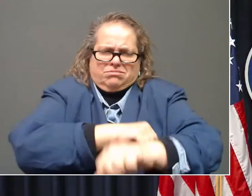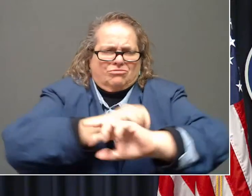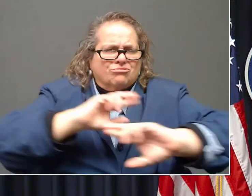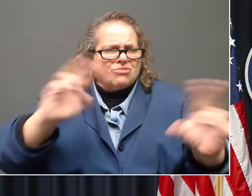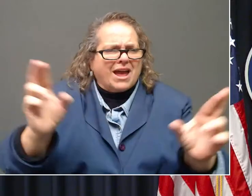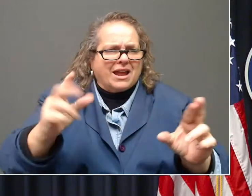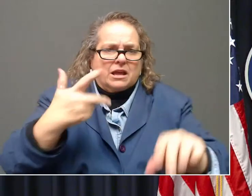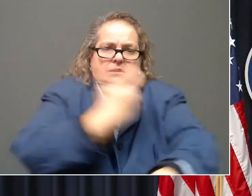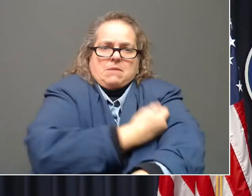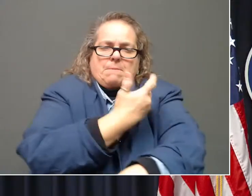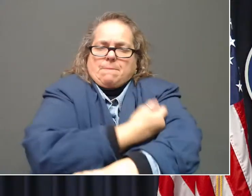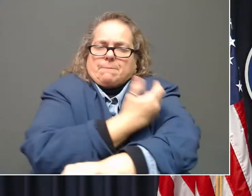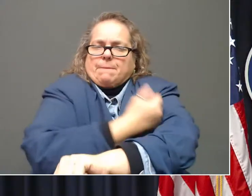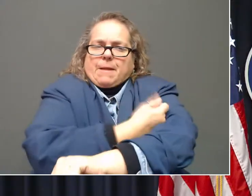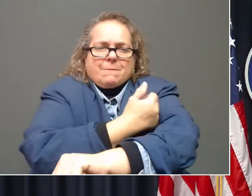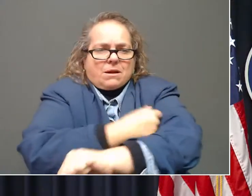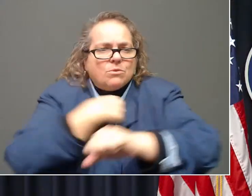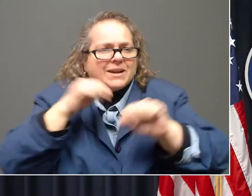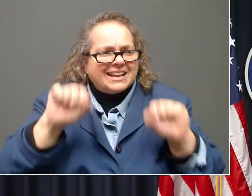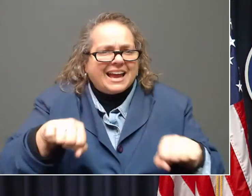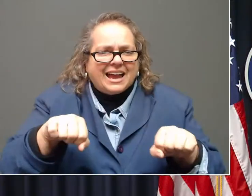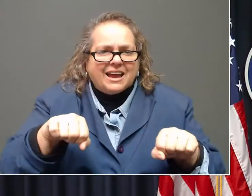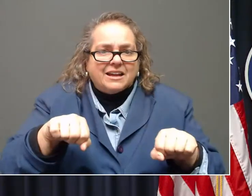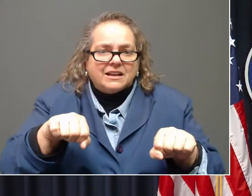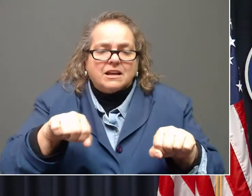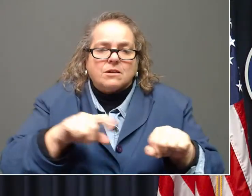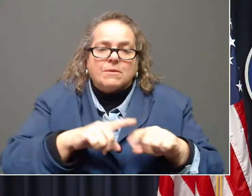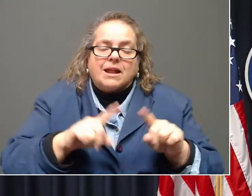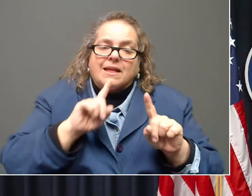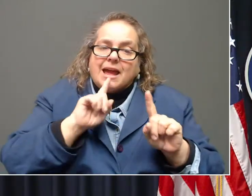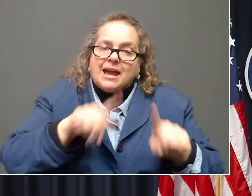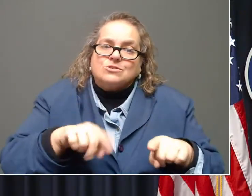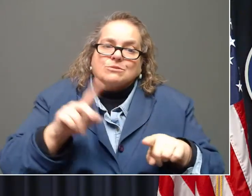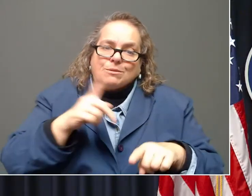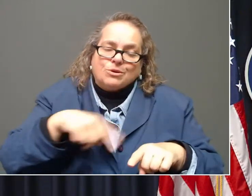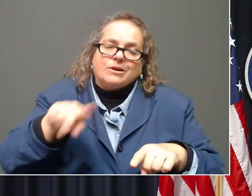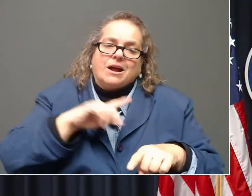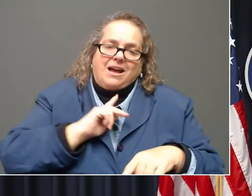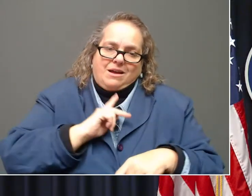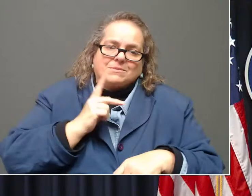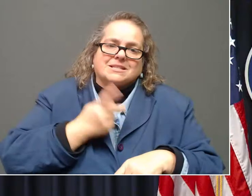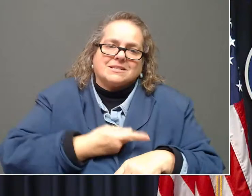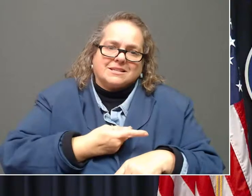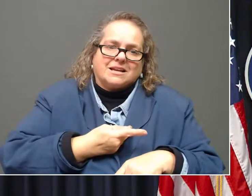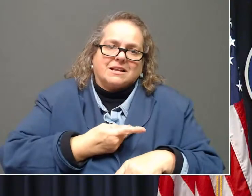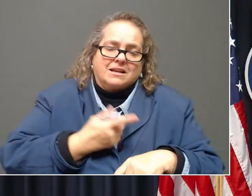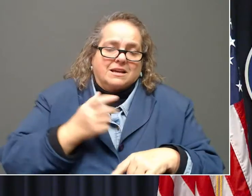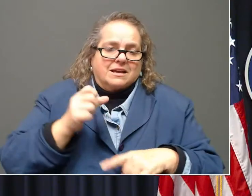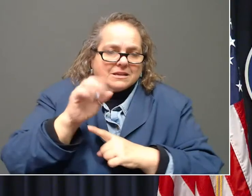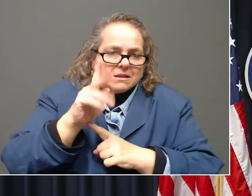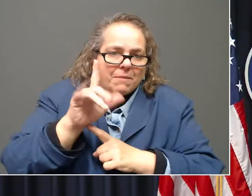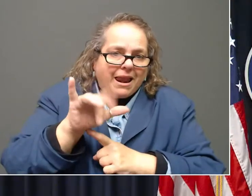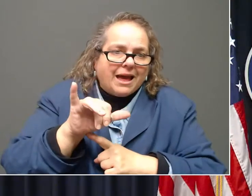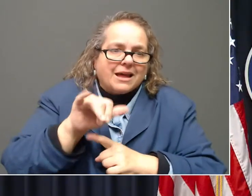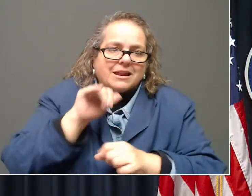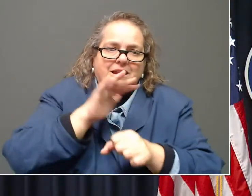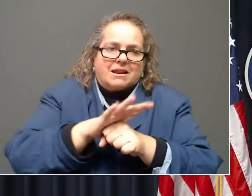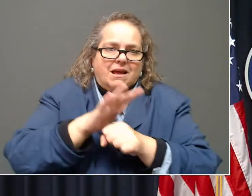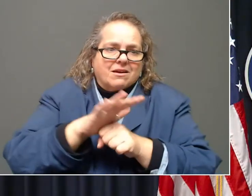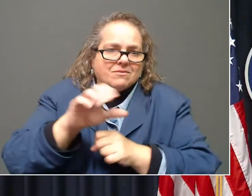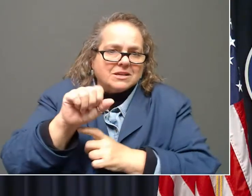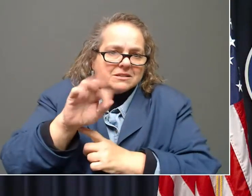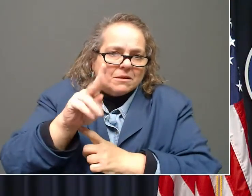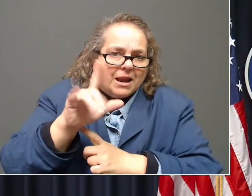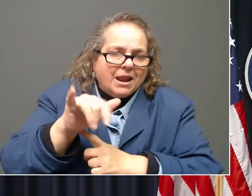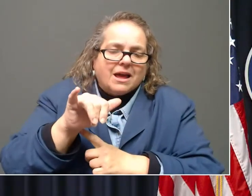for one of those slots. But we're getting there. Listen, 10% of our population, really